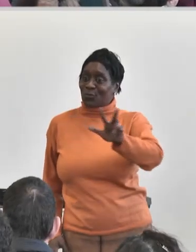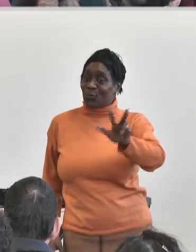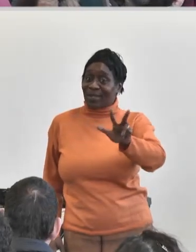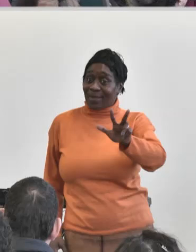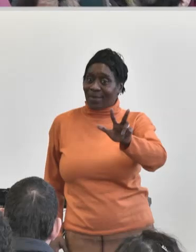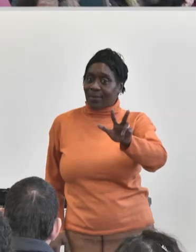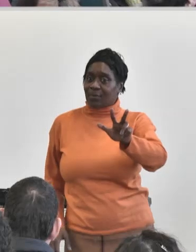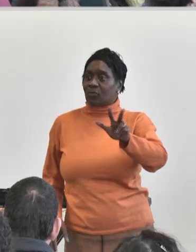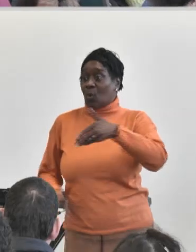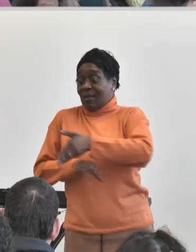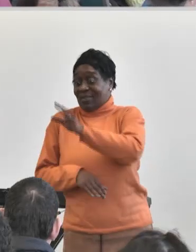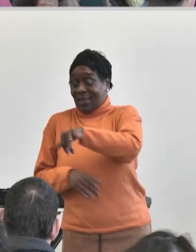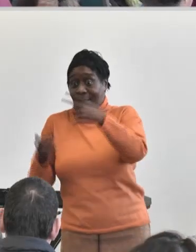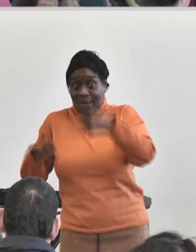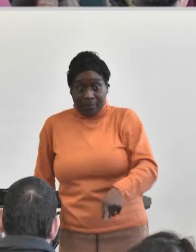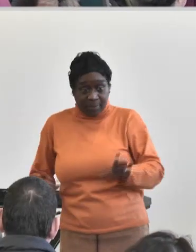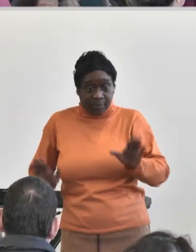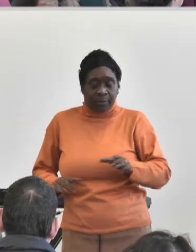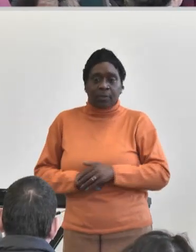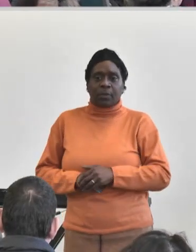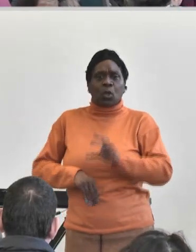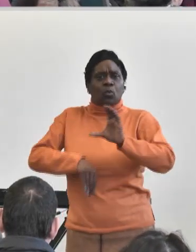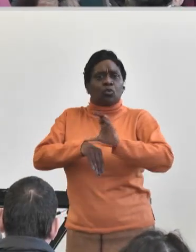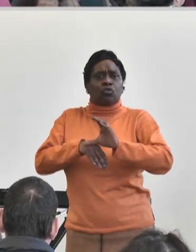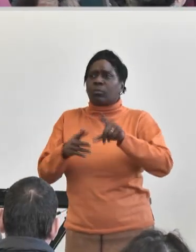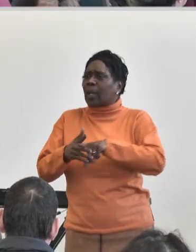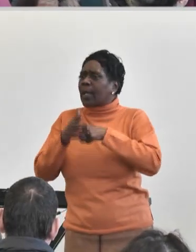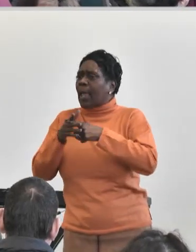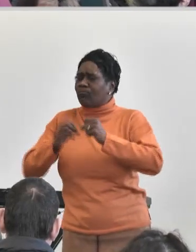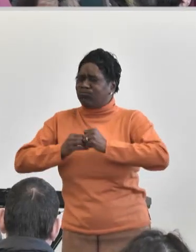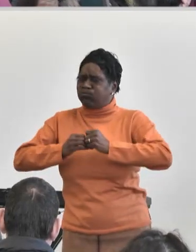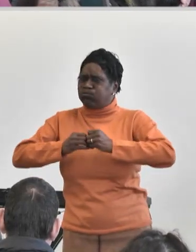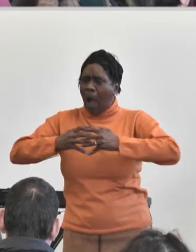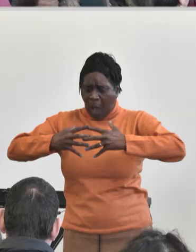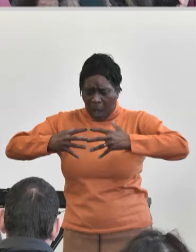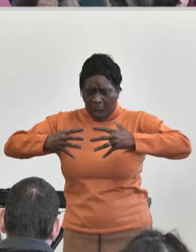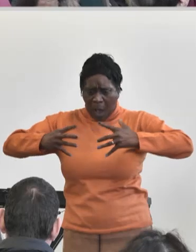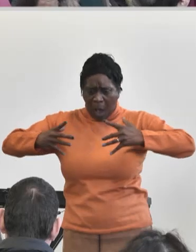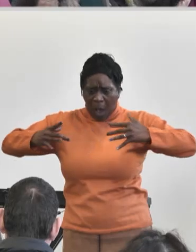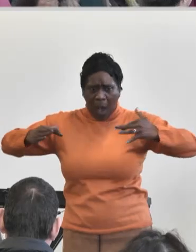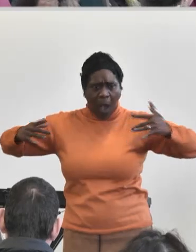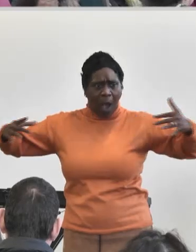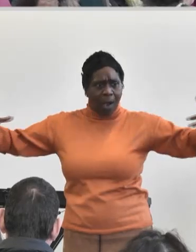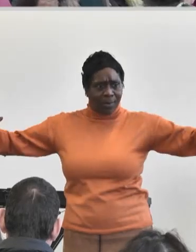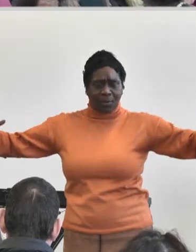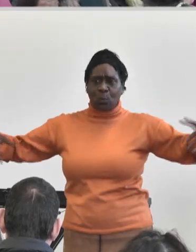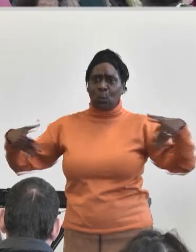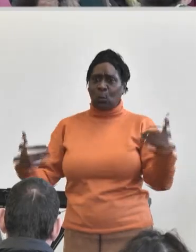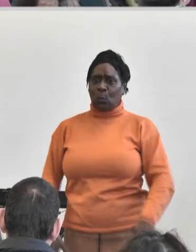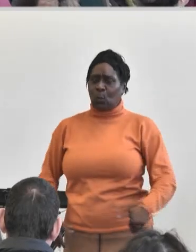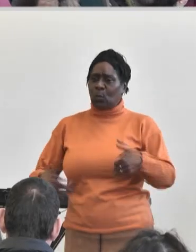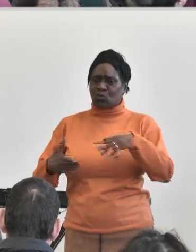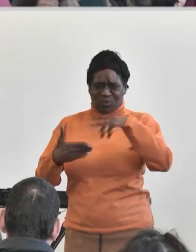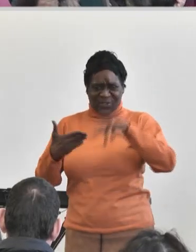right after that, luego de eso, the church began to explode. La iglesia empezó a explotar. The result